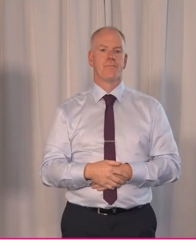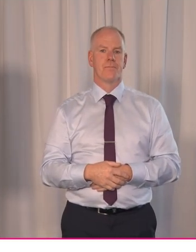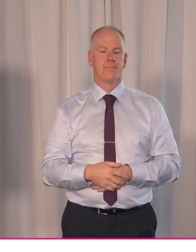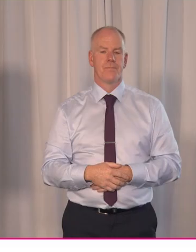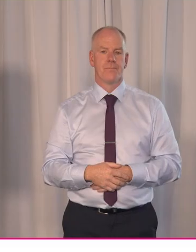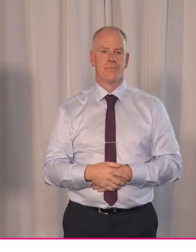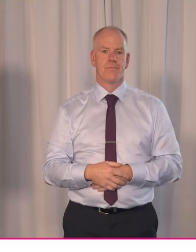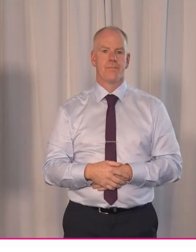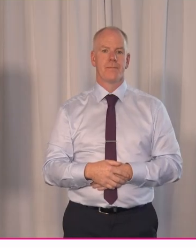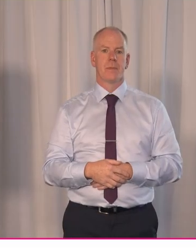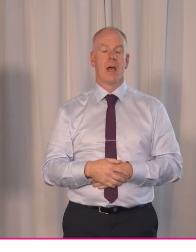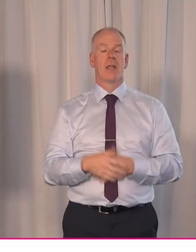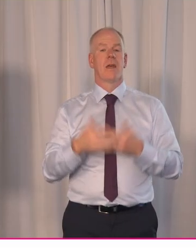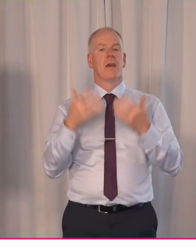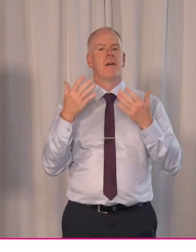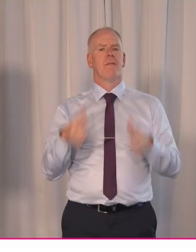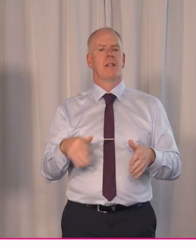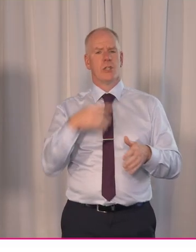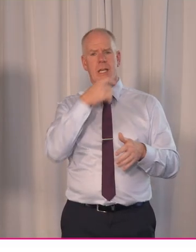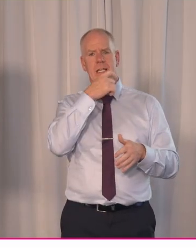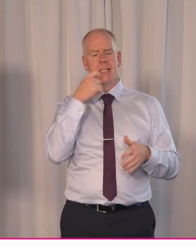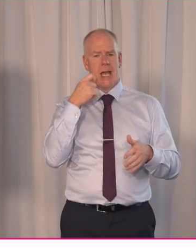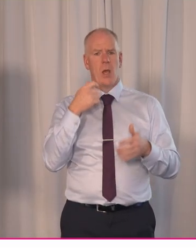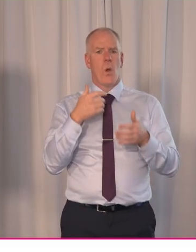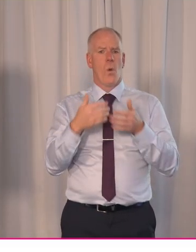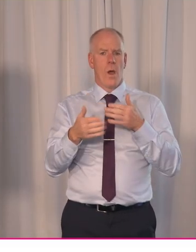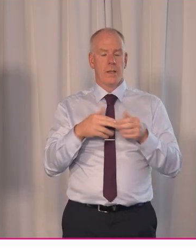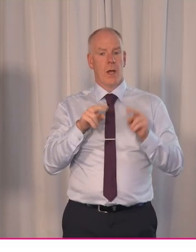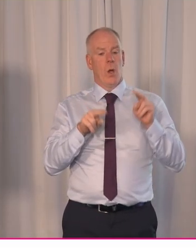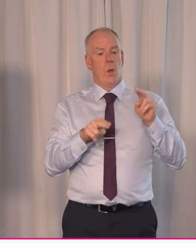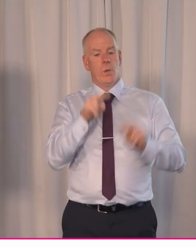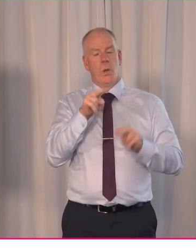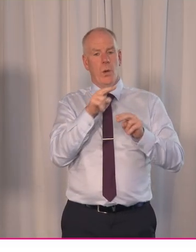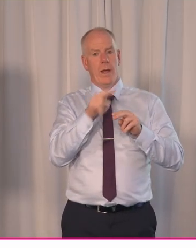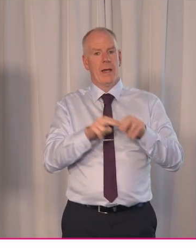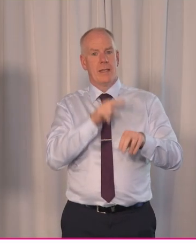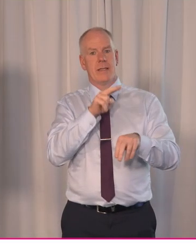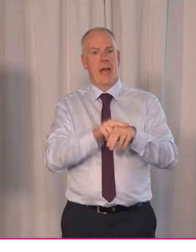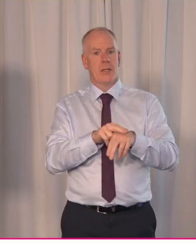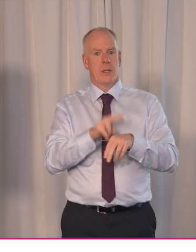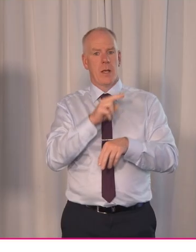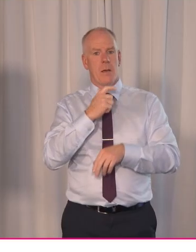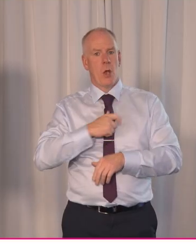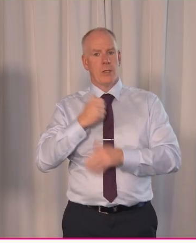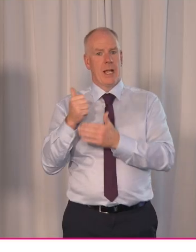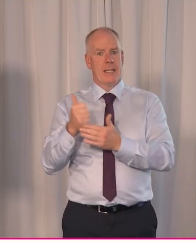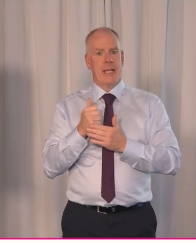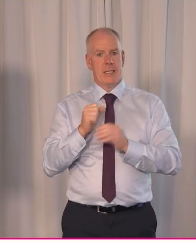of close in our new national personal assistance